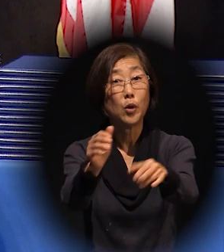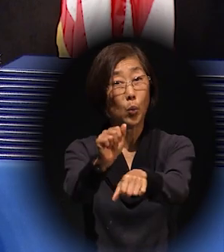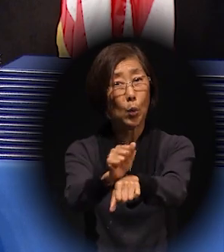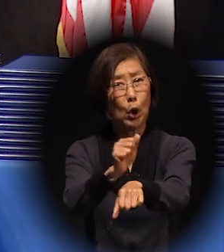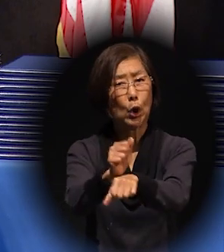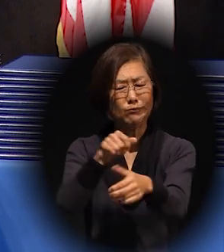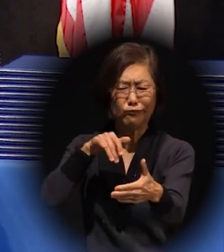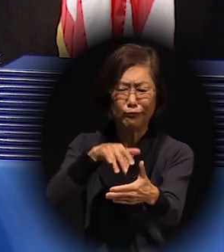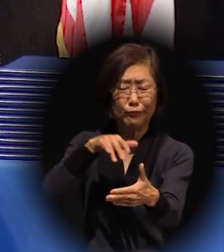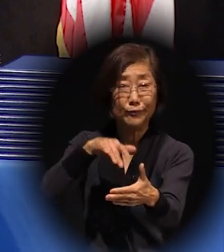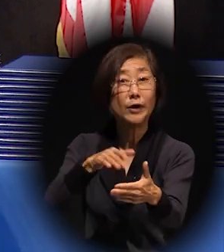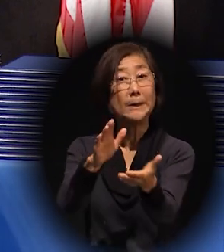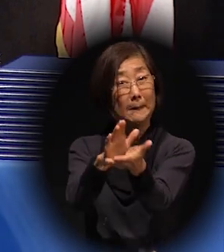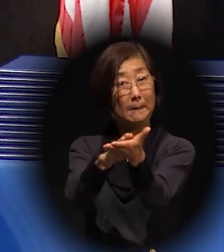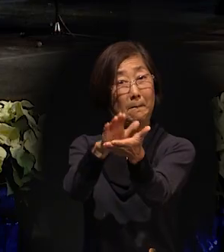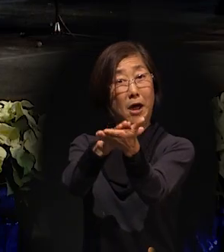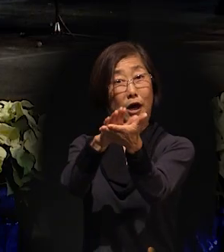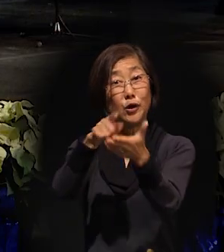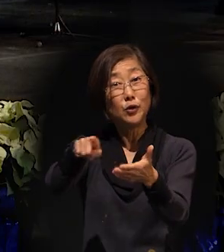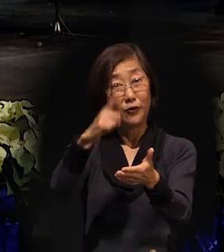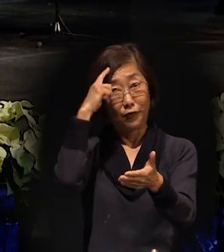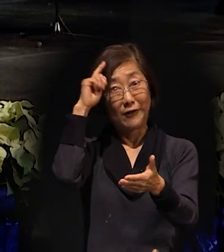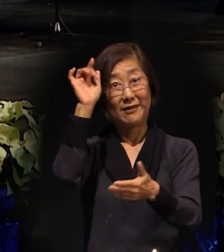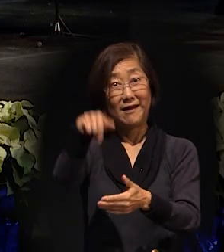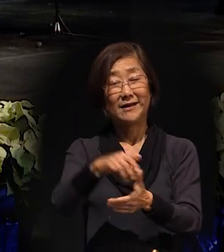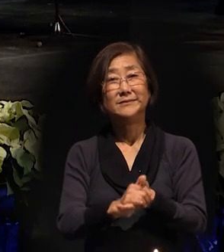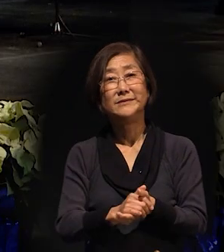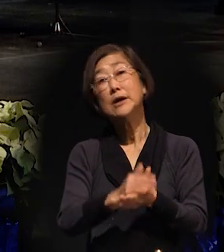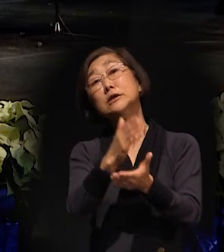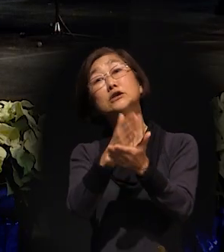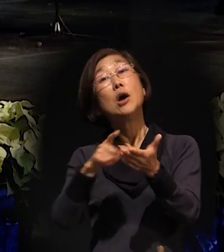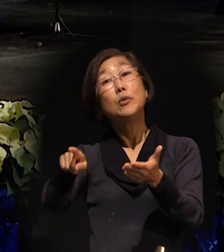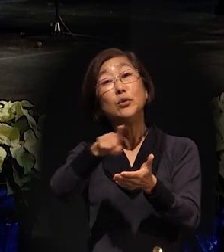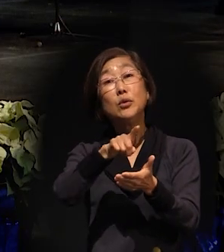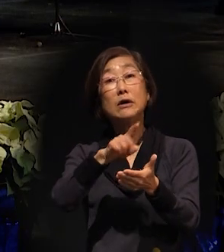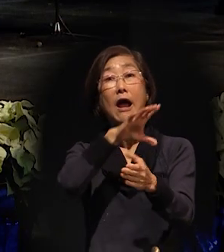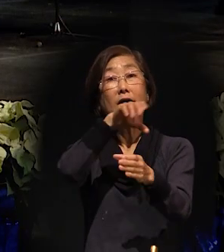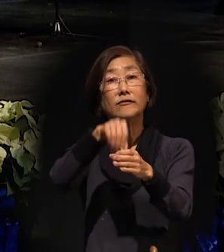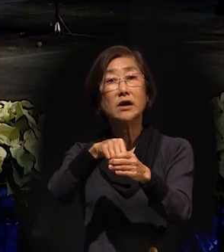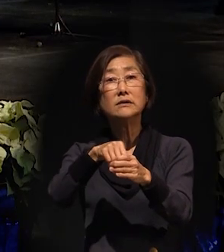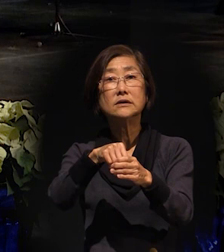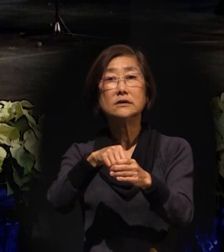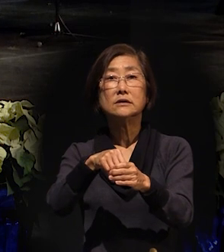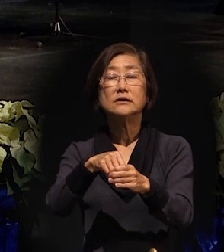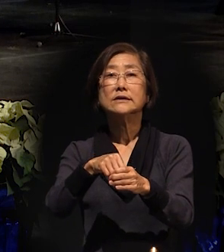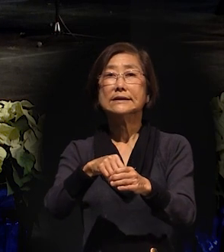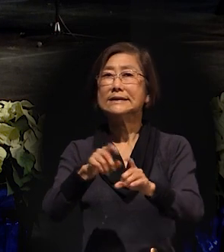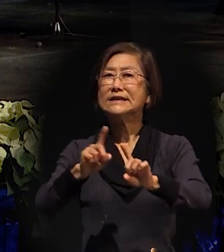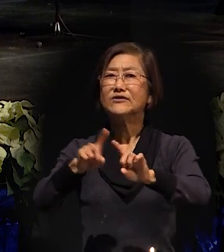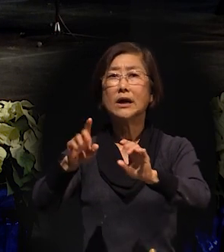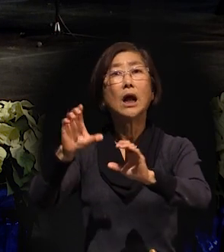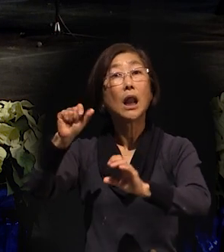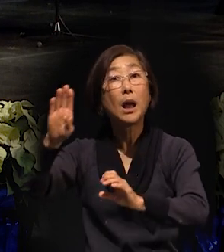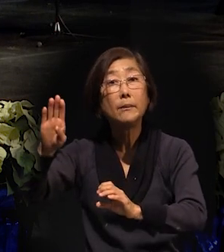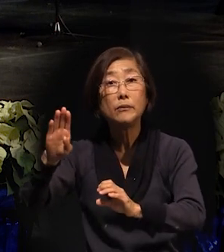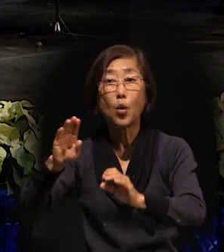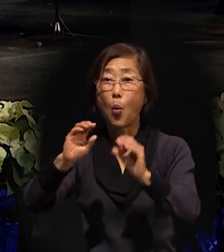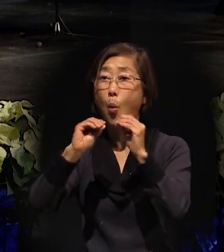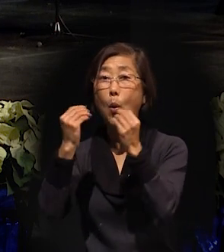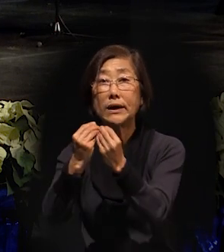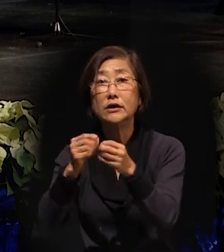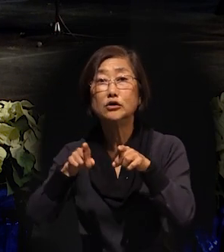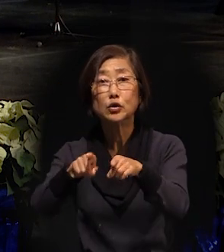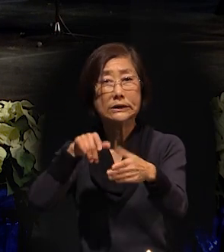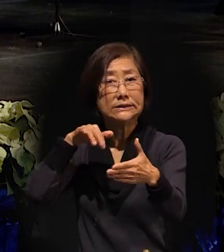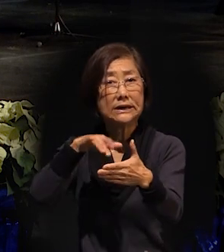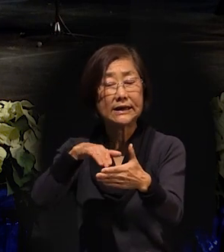work. And we want to commend you for that. Some of you were involved in clubs and organizations